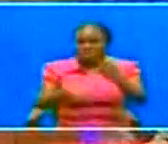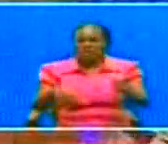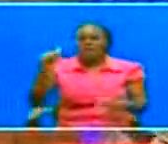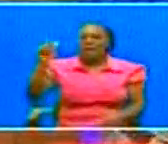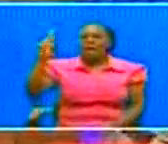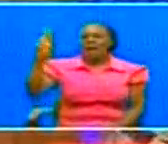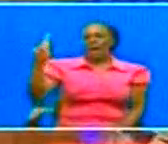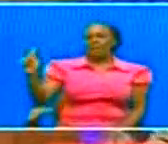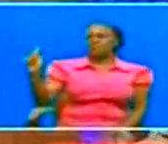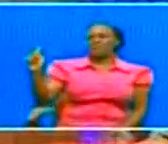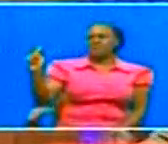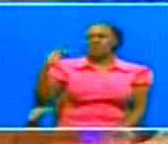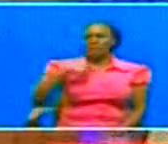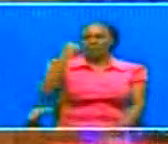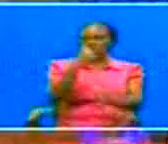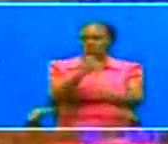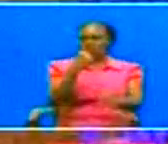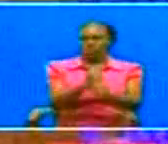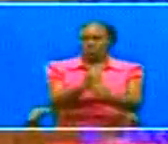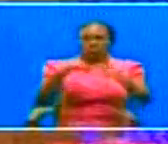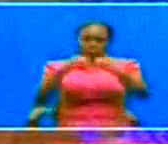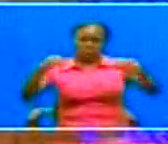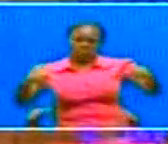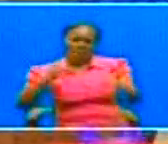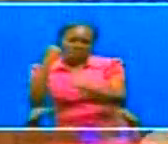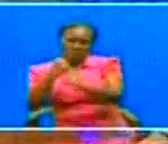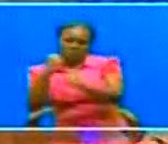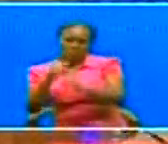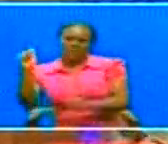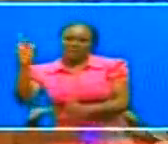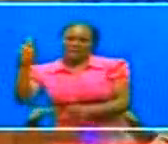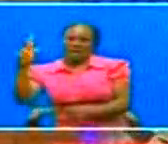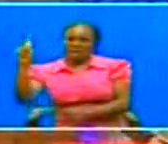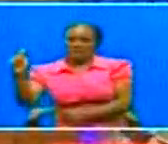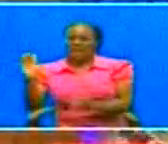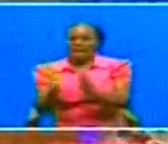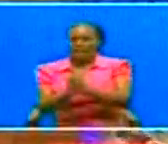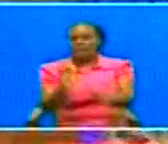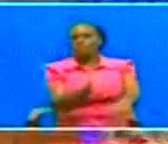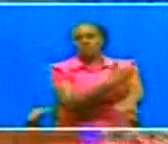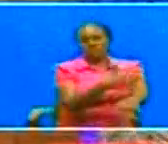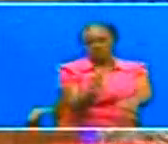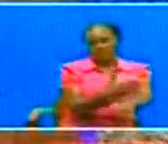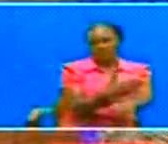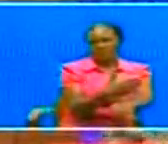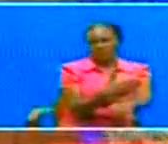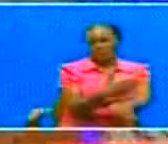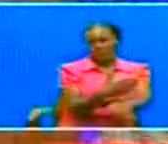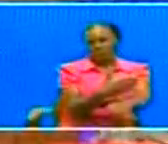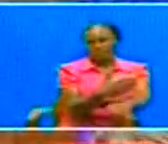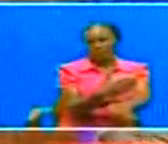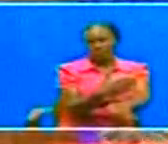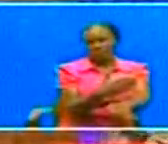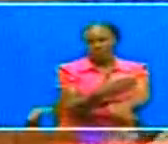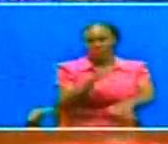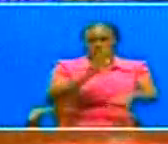performing arts. So I did a split. I did a performing arts and a theater, musical theater good, degree. Good. Yeah. Well done. Always good. I